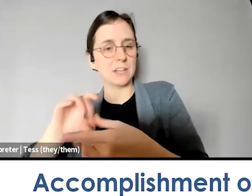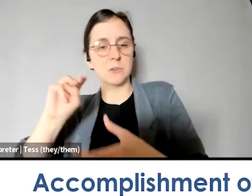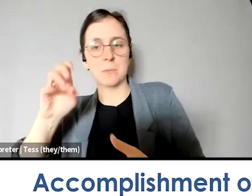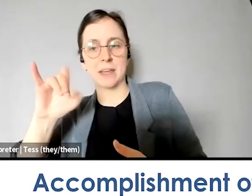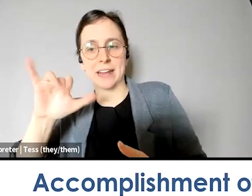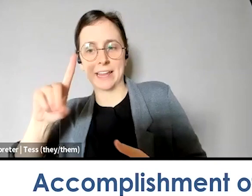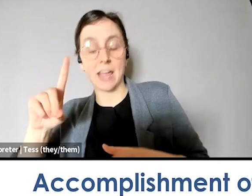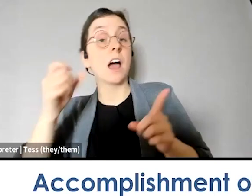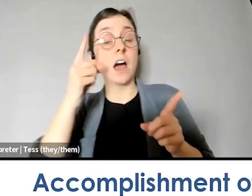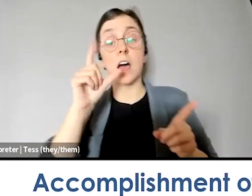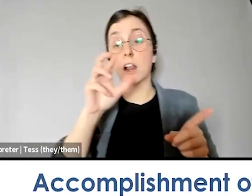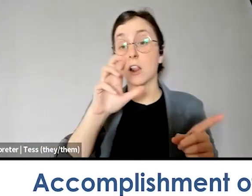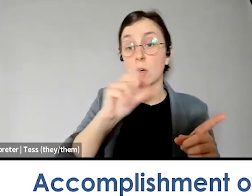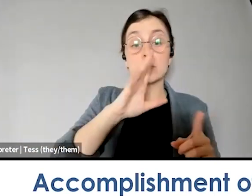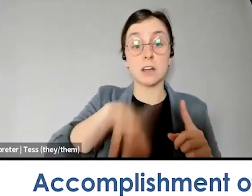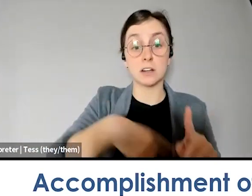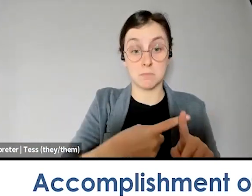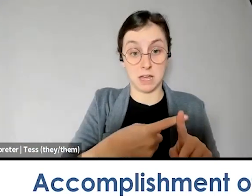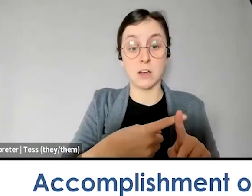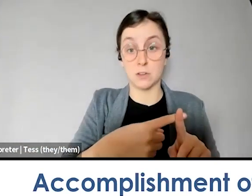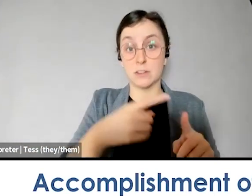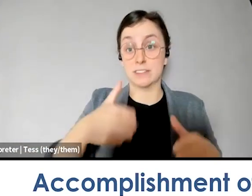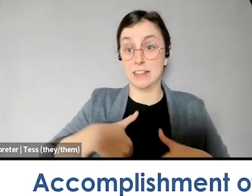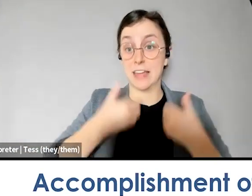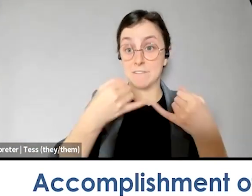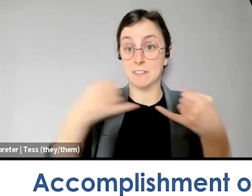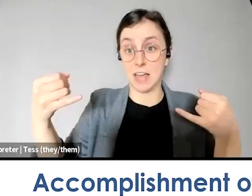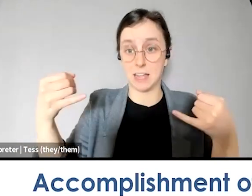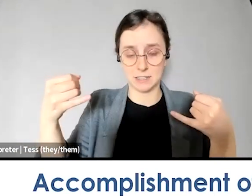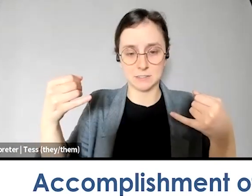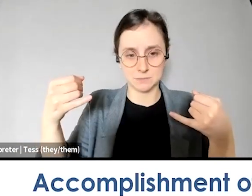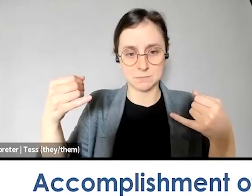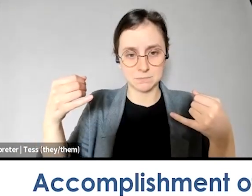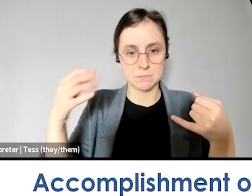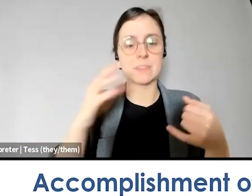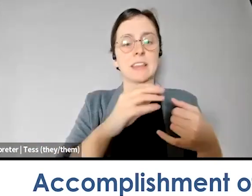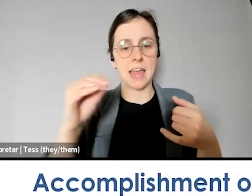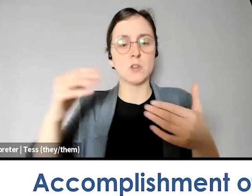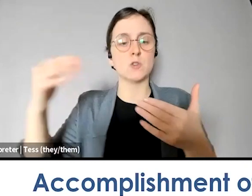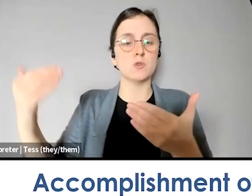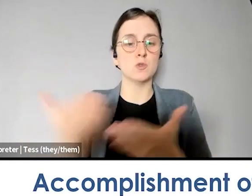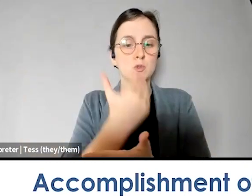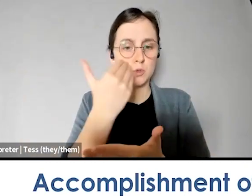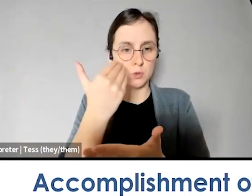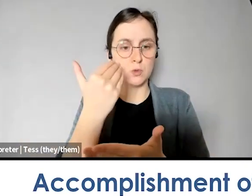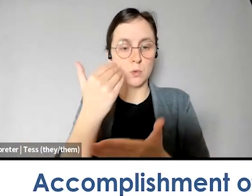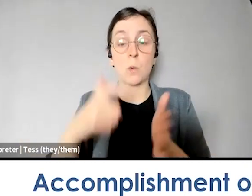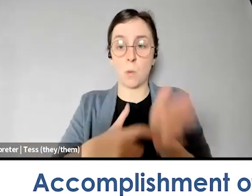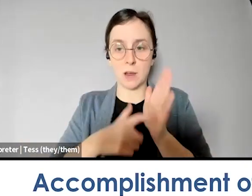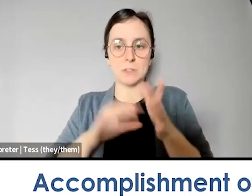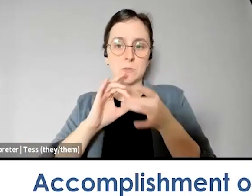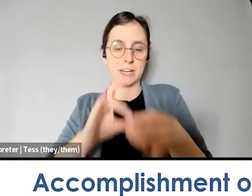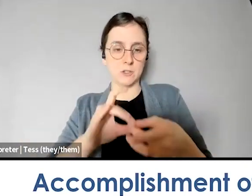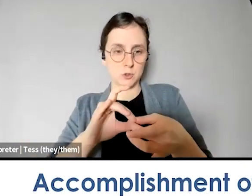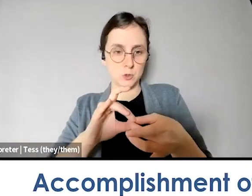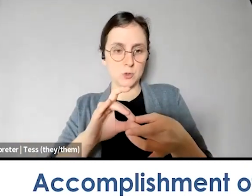about. And there were new requirements for follow-up care and for outreach. Why is that important? Because with